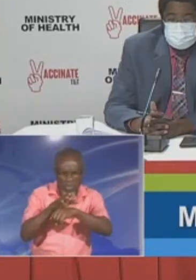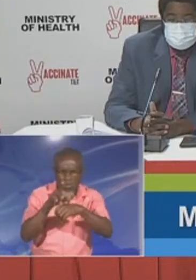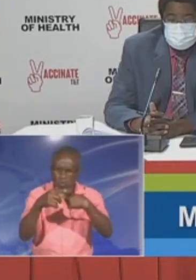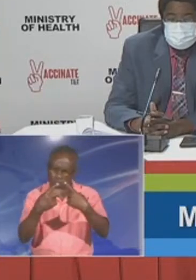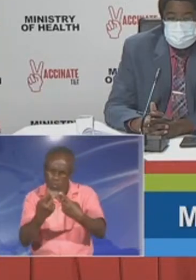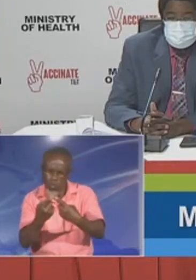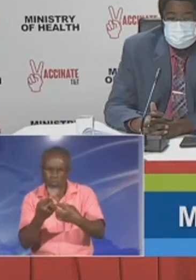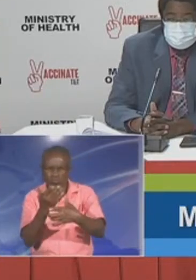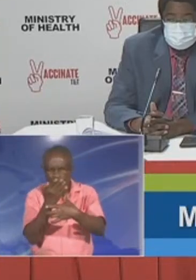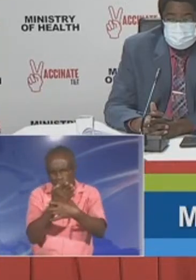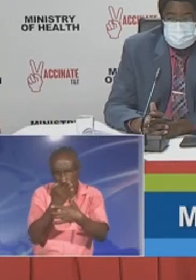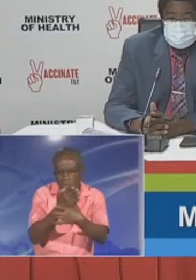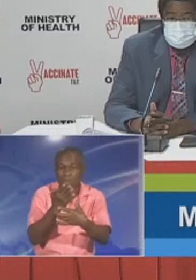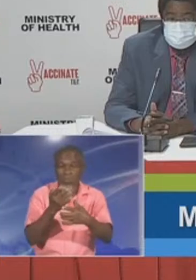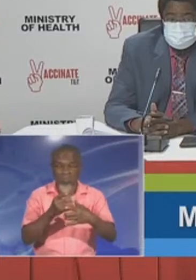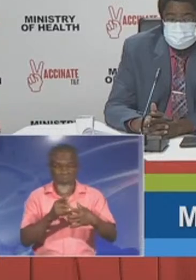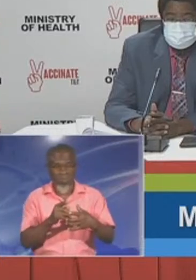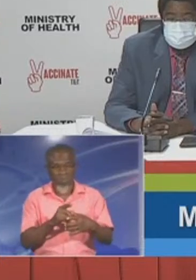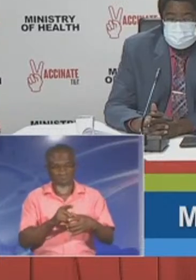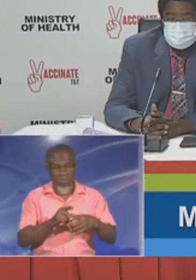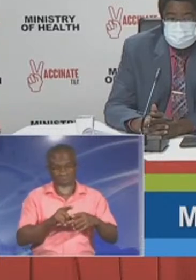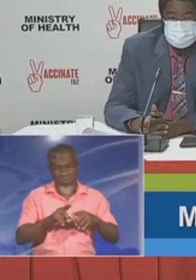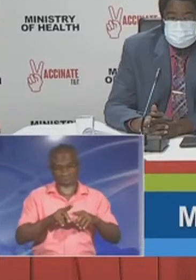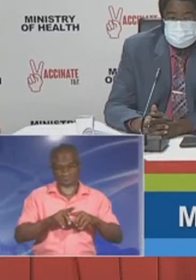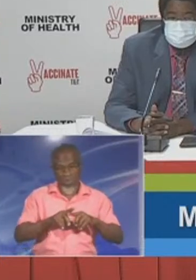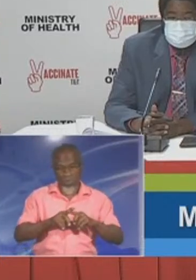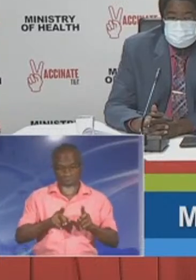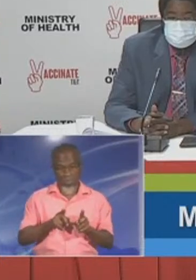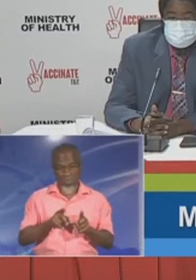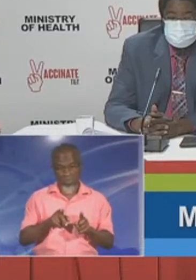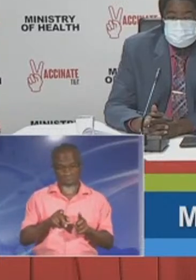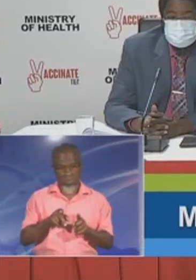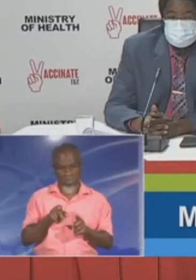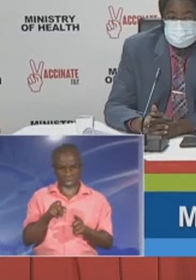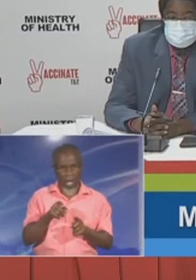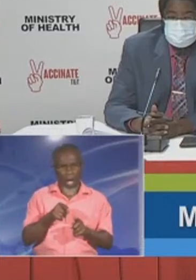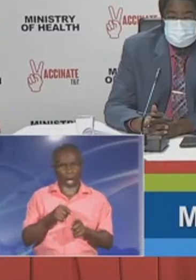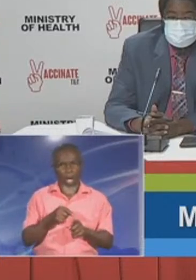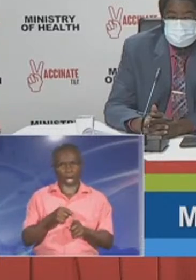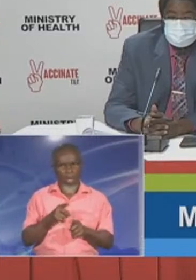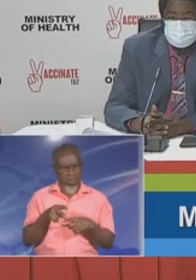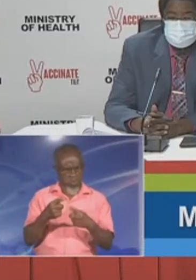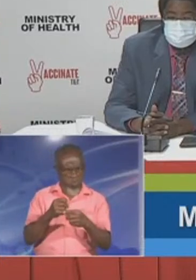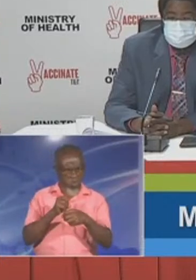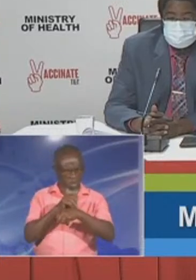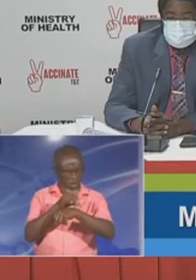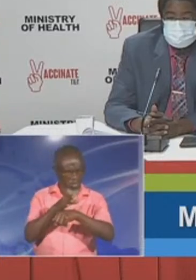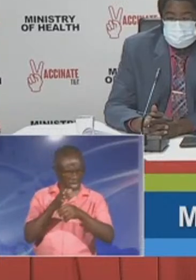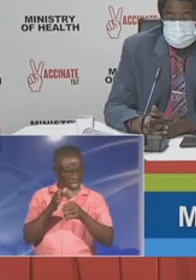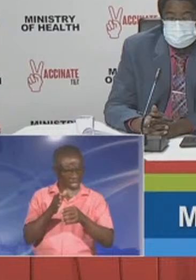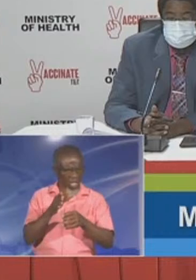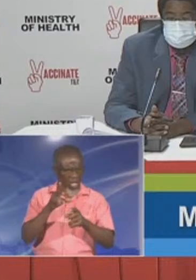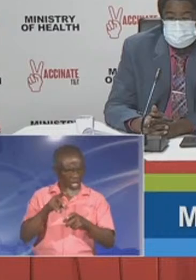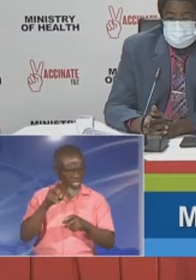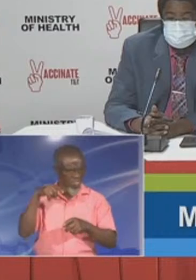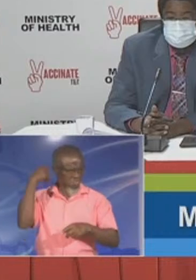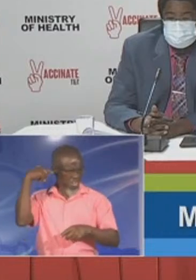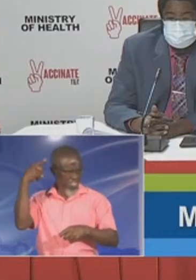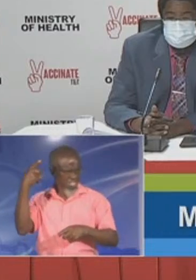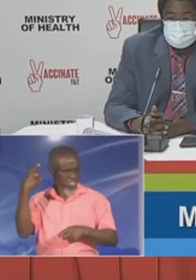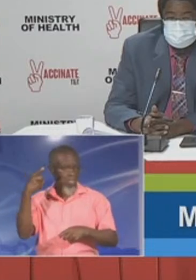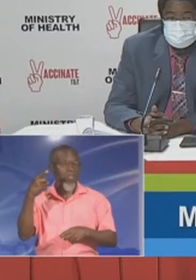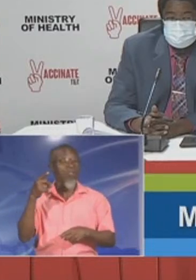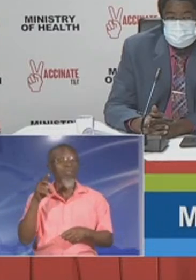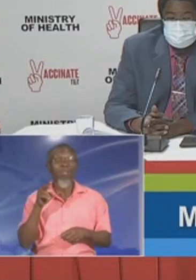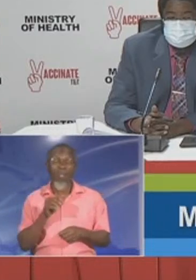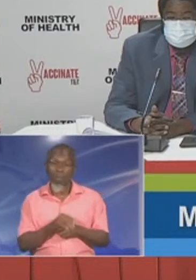think anytime you see therapist, they think I am not crazy, or I don't need that type of help. I mean, how do you